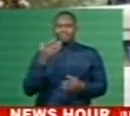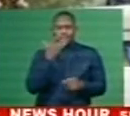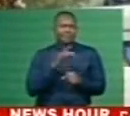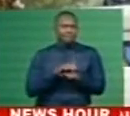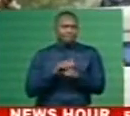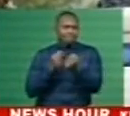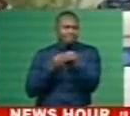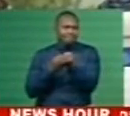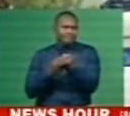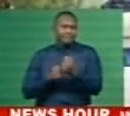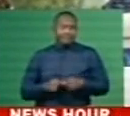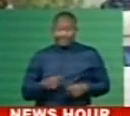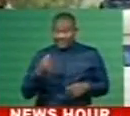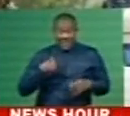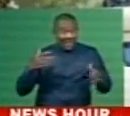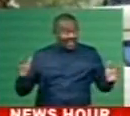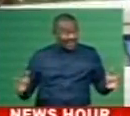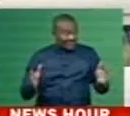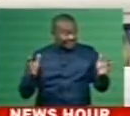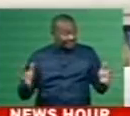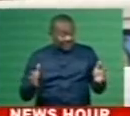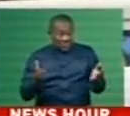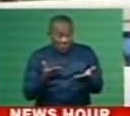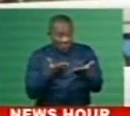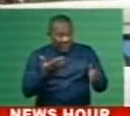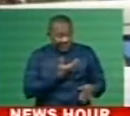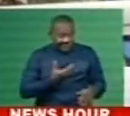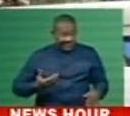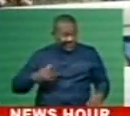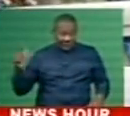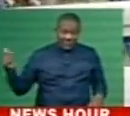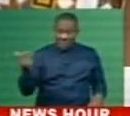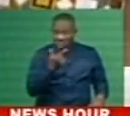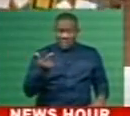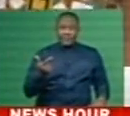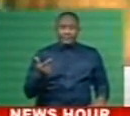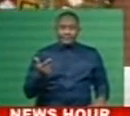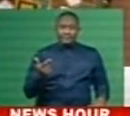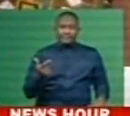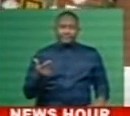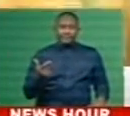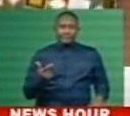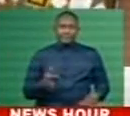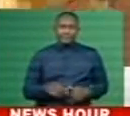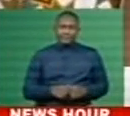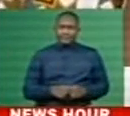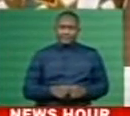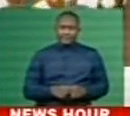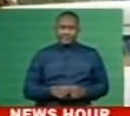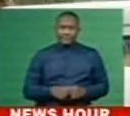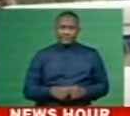community. I therefore entreat all traditional leaders to emulate Togbu Brimpon's example so